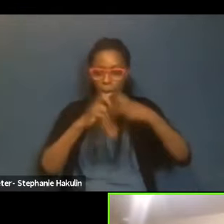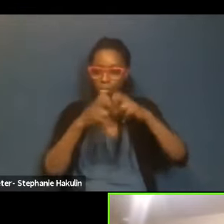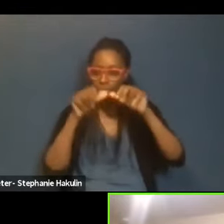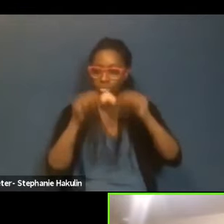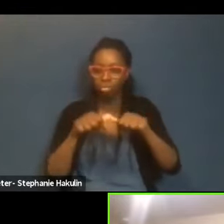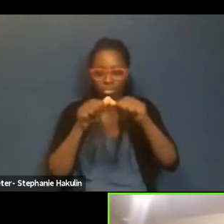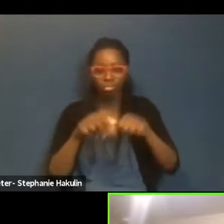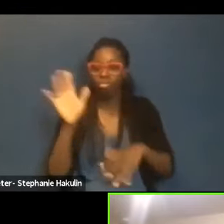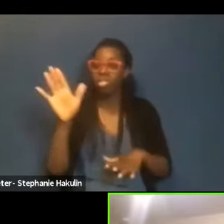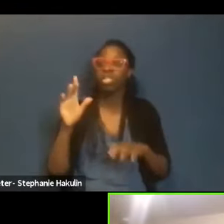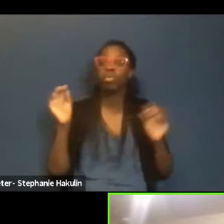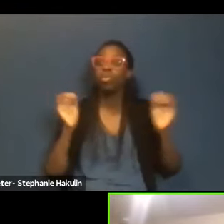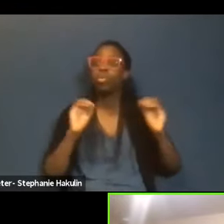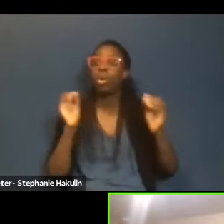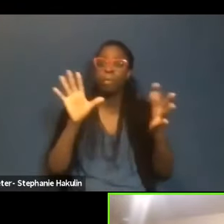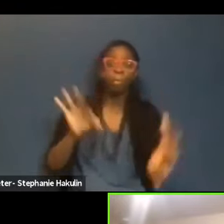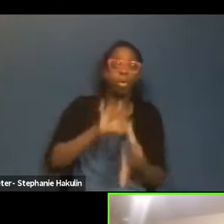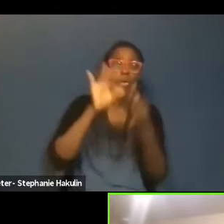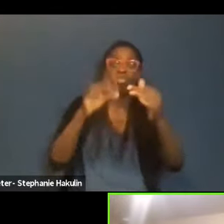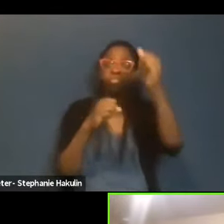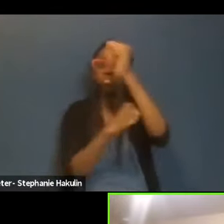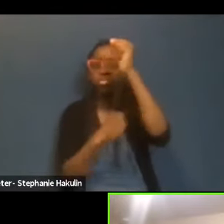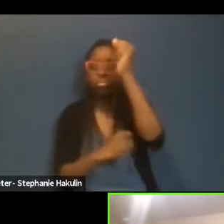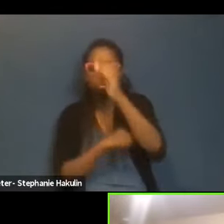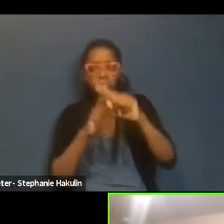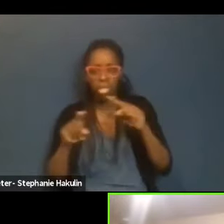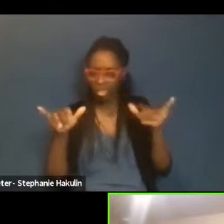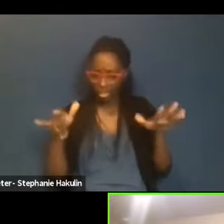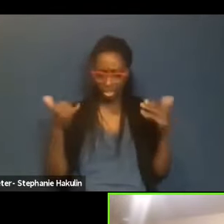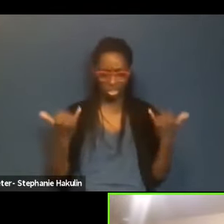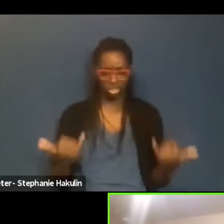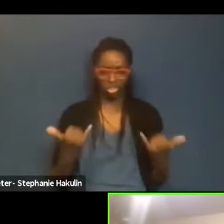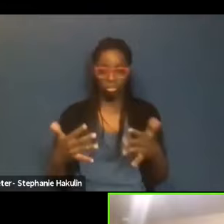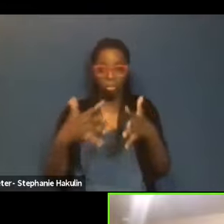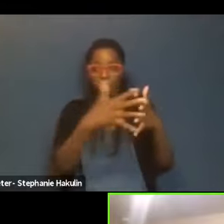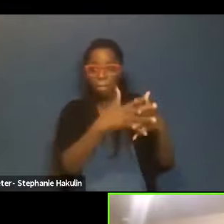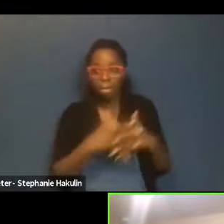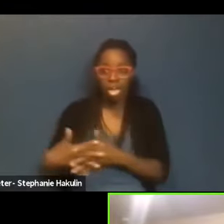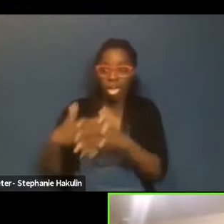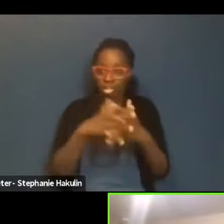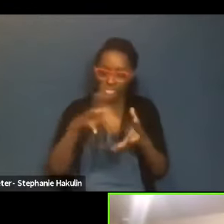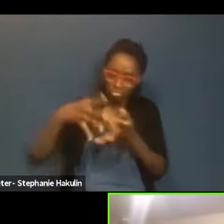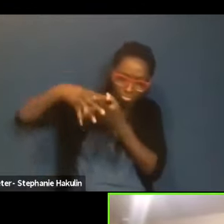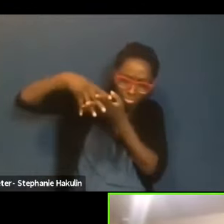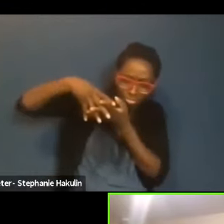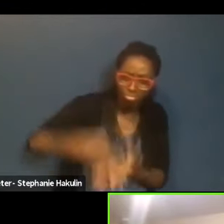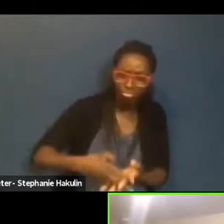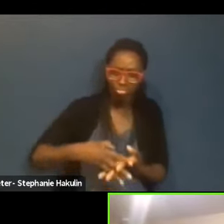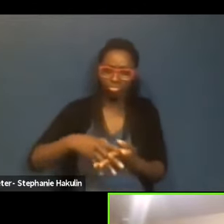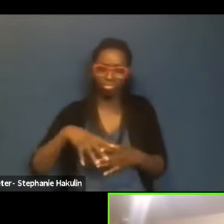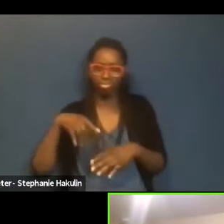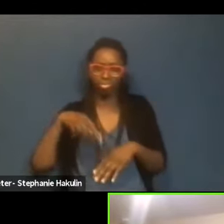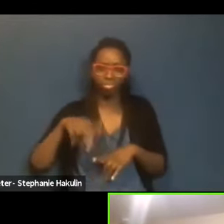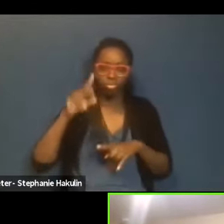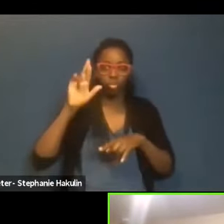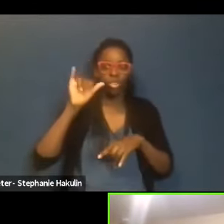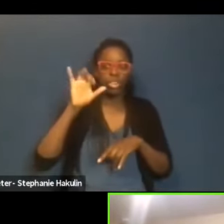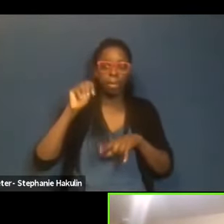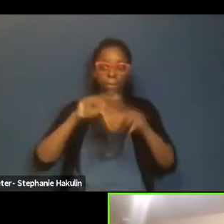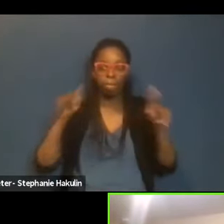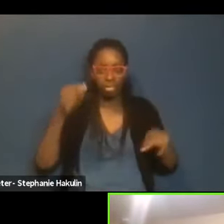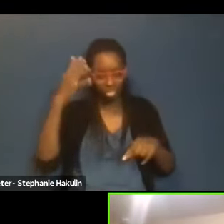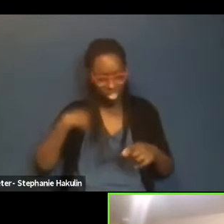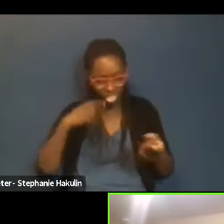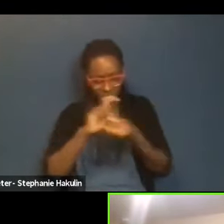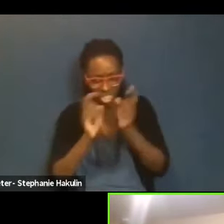structure. But at this point, America means deep racism in the dictionary. I am here to redefine. We need something like a blank space for a starting